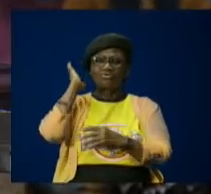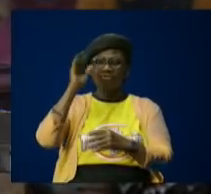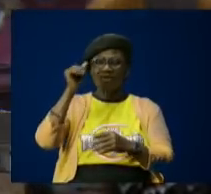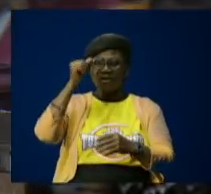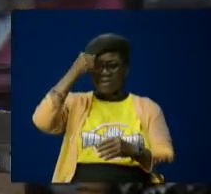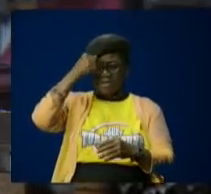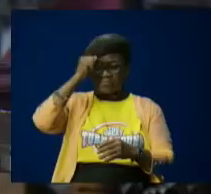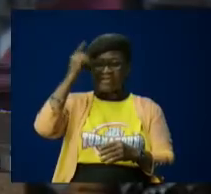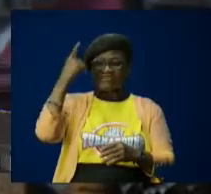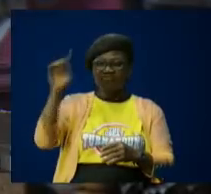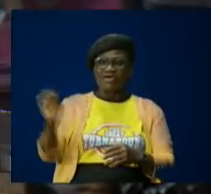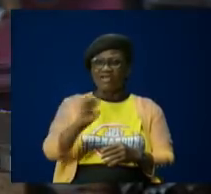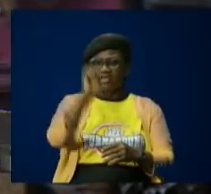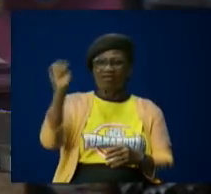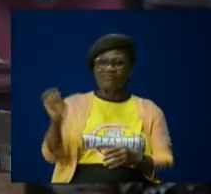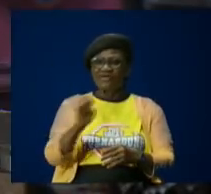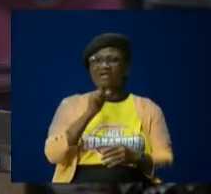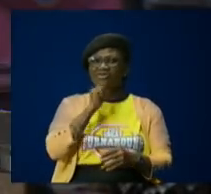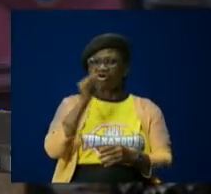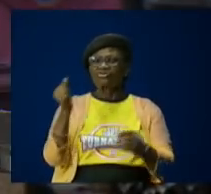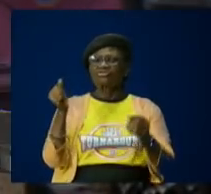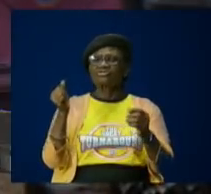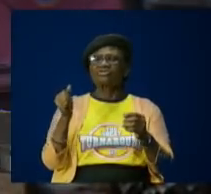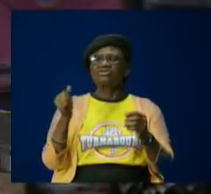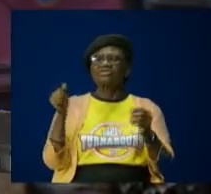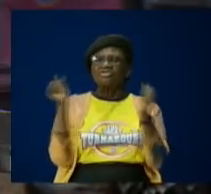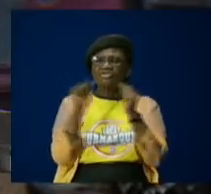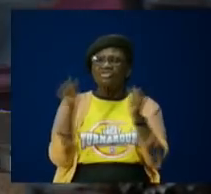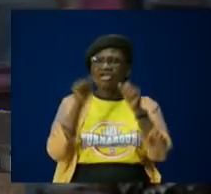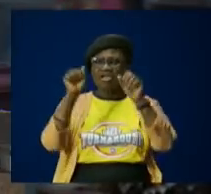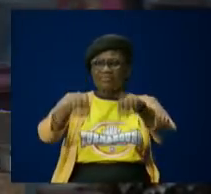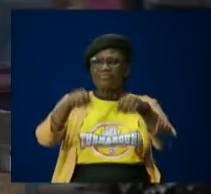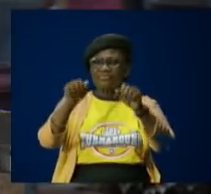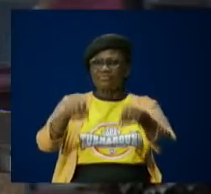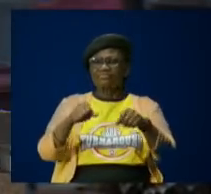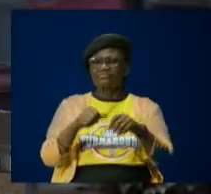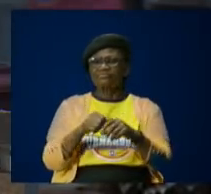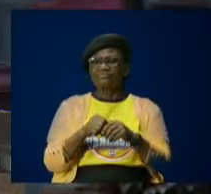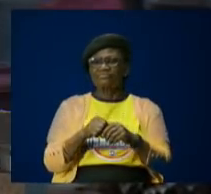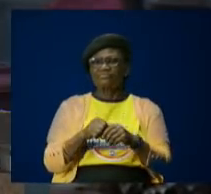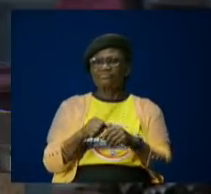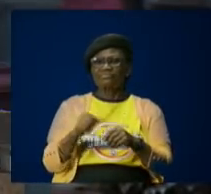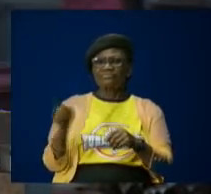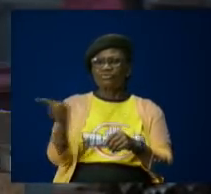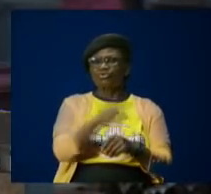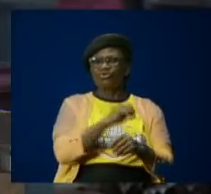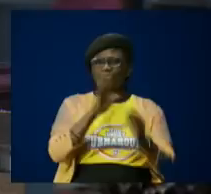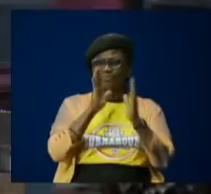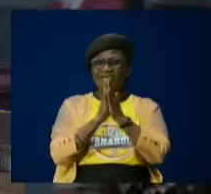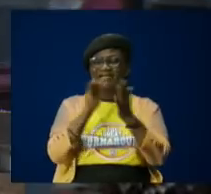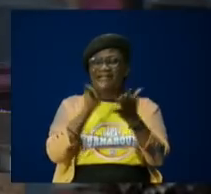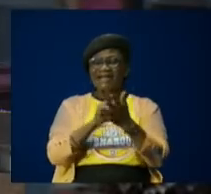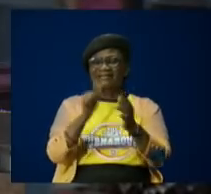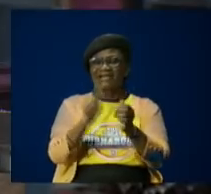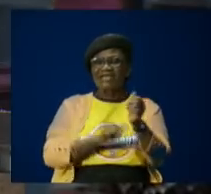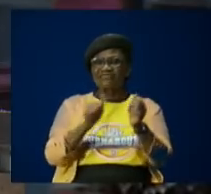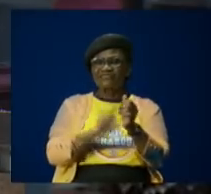forever unshakable. We pray that everything in your